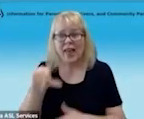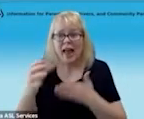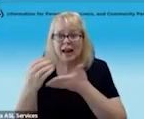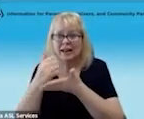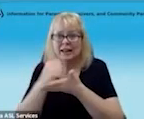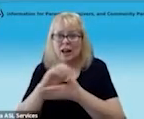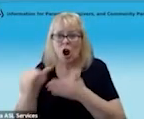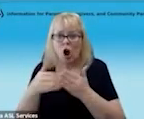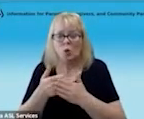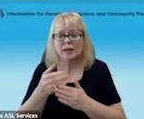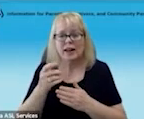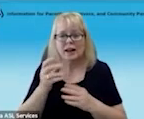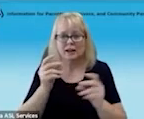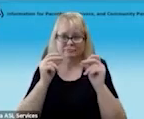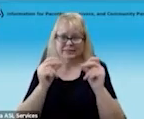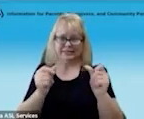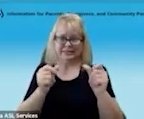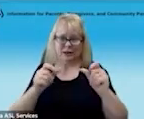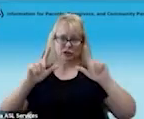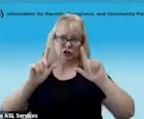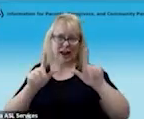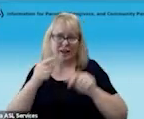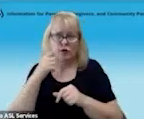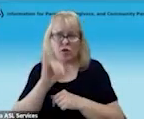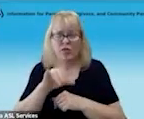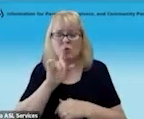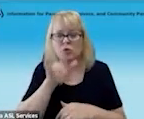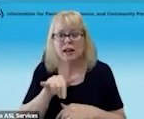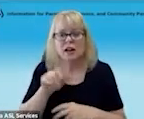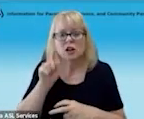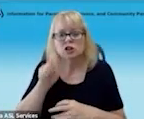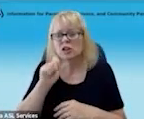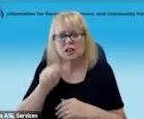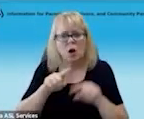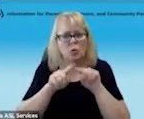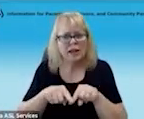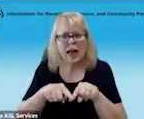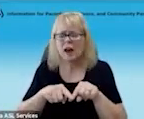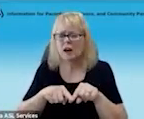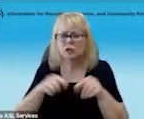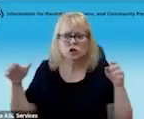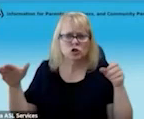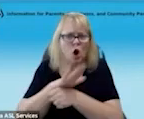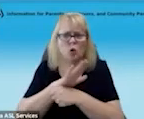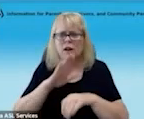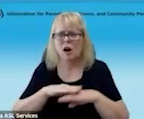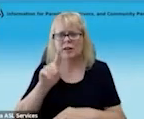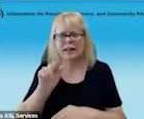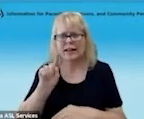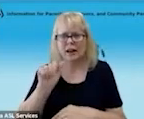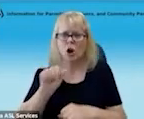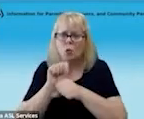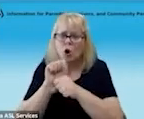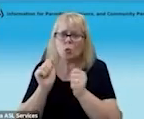Next slide, please. Data informed. We understand the limitations of data. Since the collected data is only